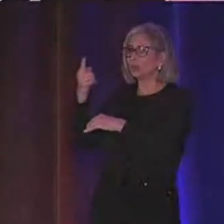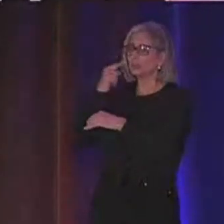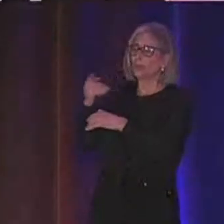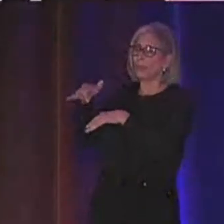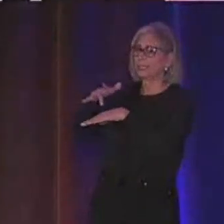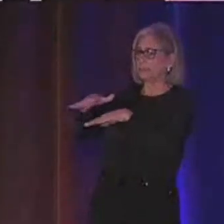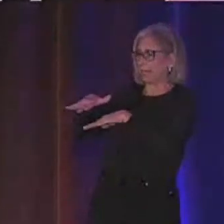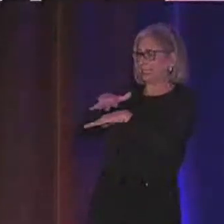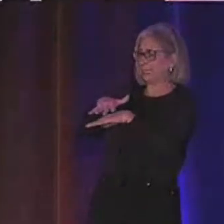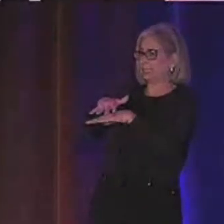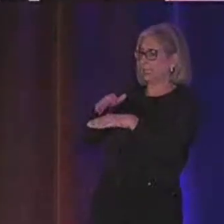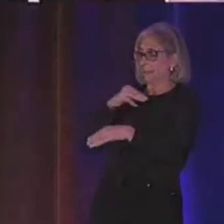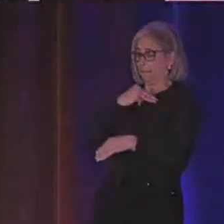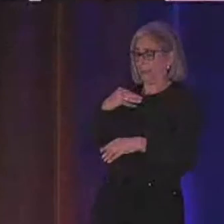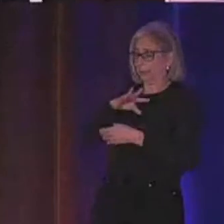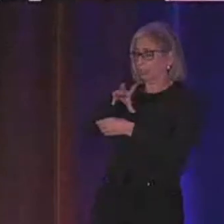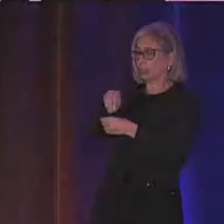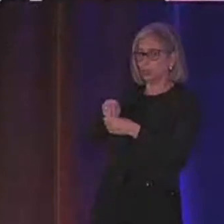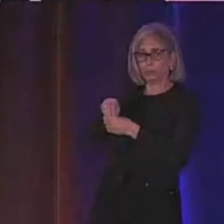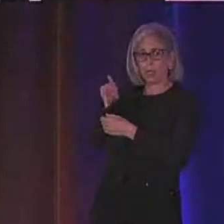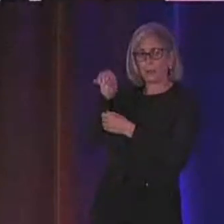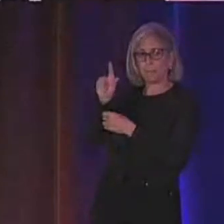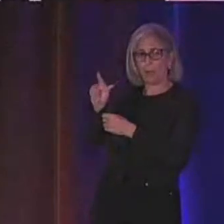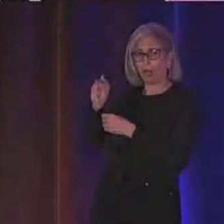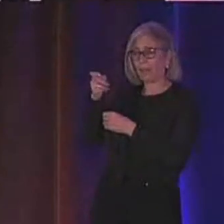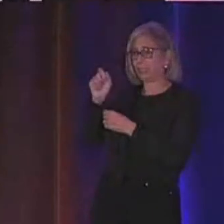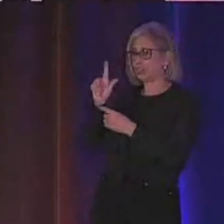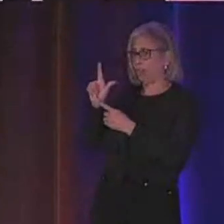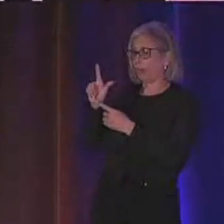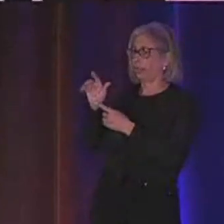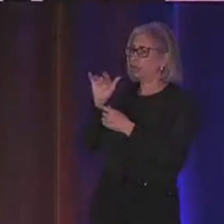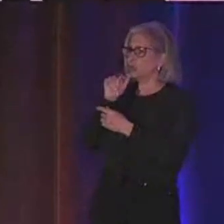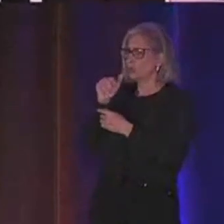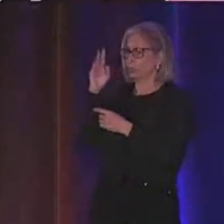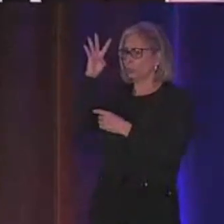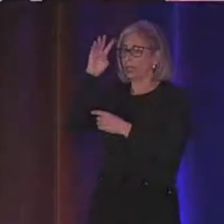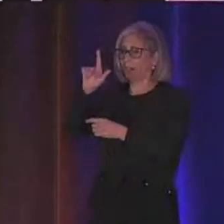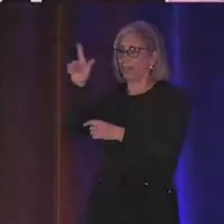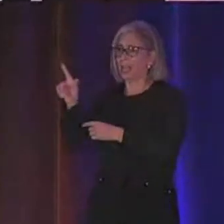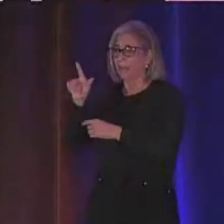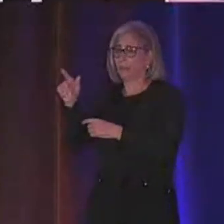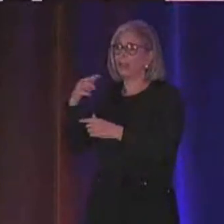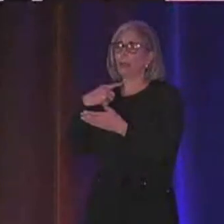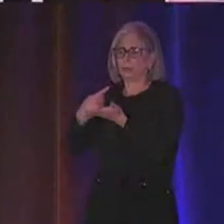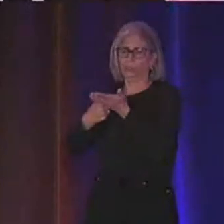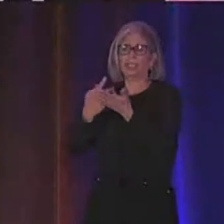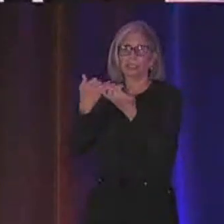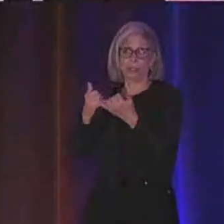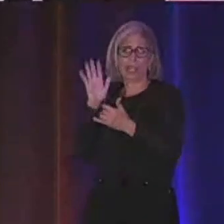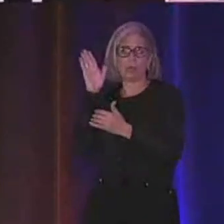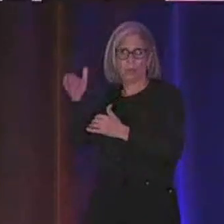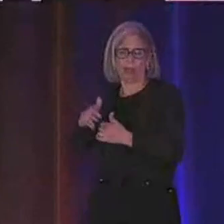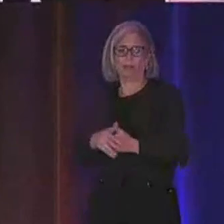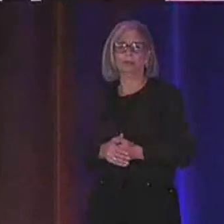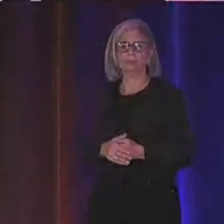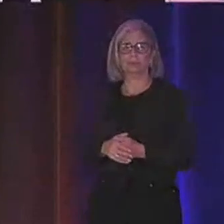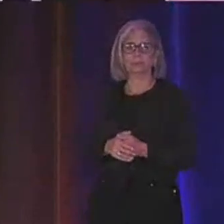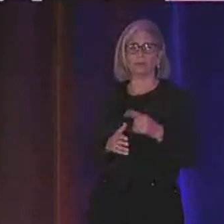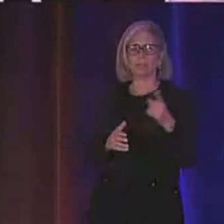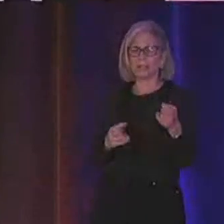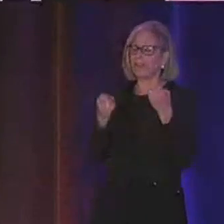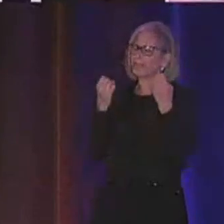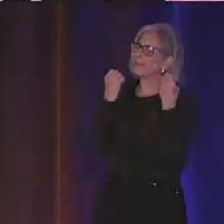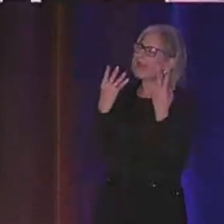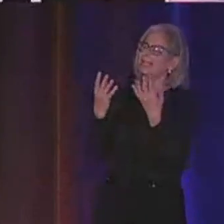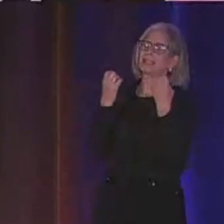space. Members include Paul Henschel, who is the creator of the libraries we're going to talk about today. They have a bunch